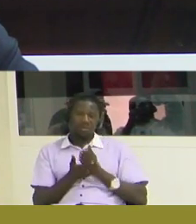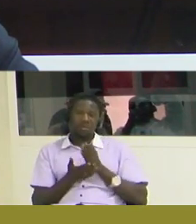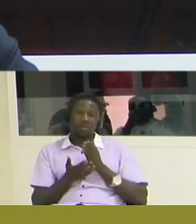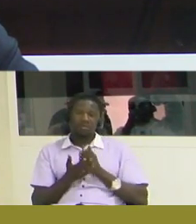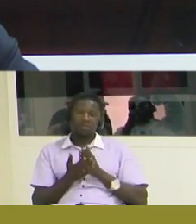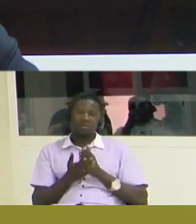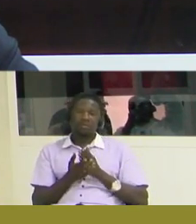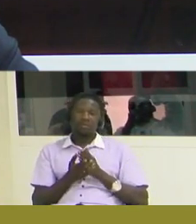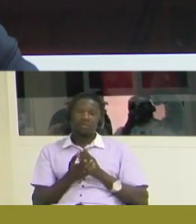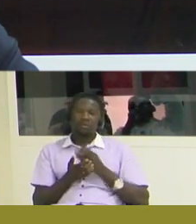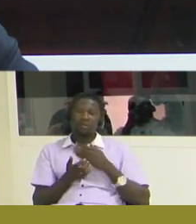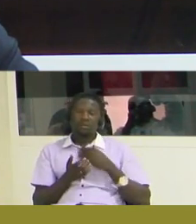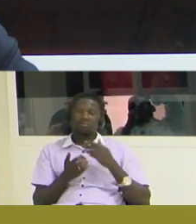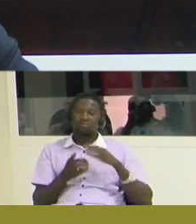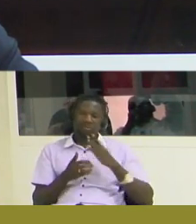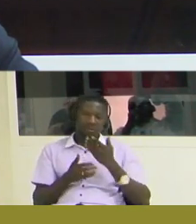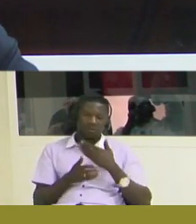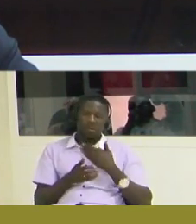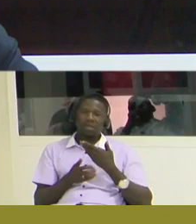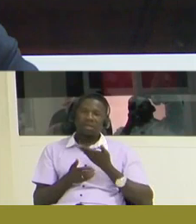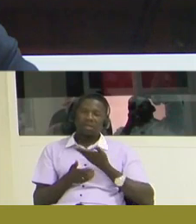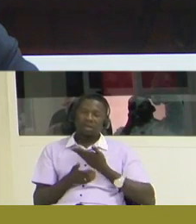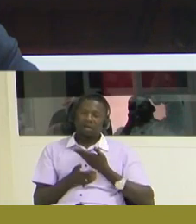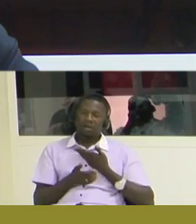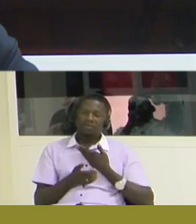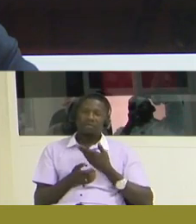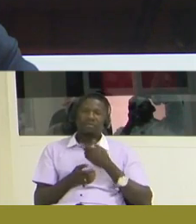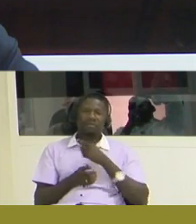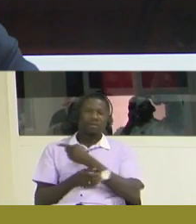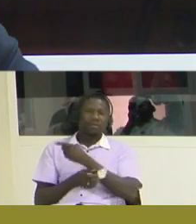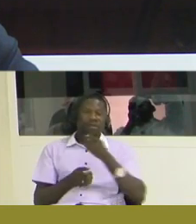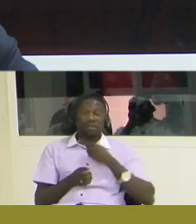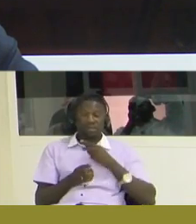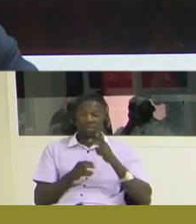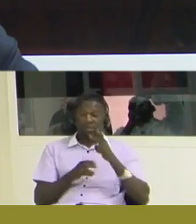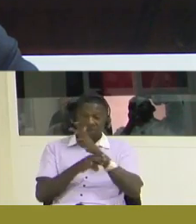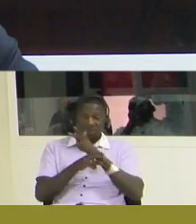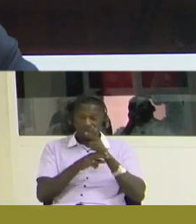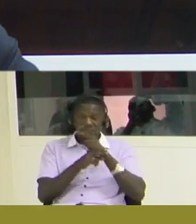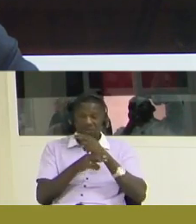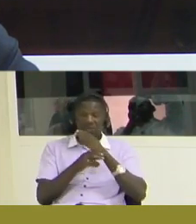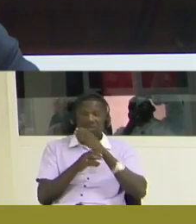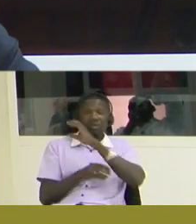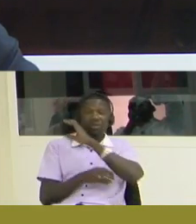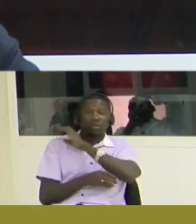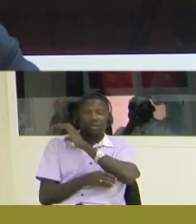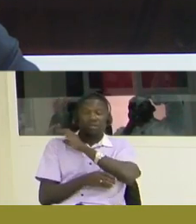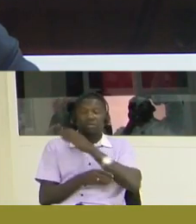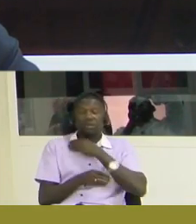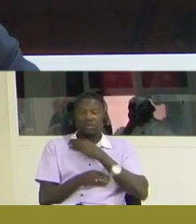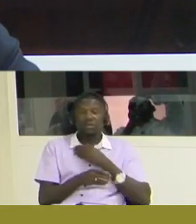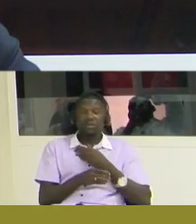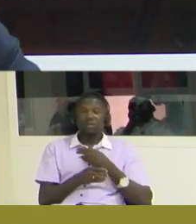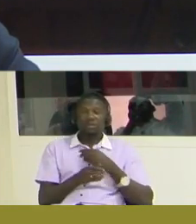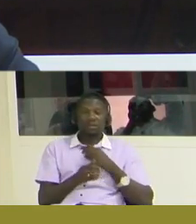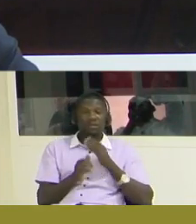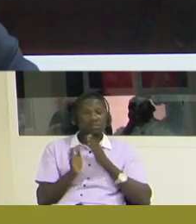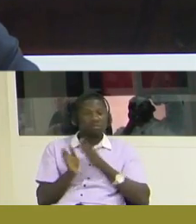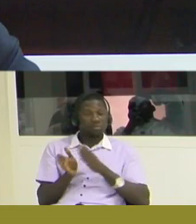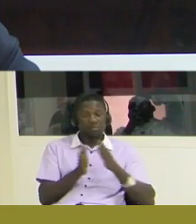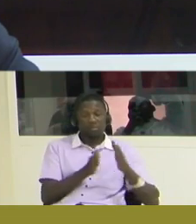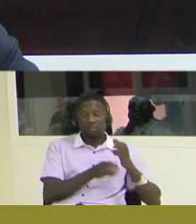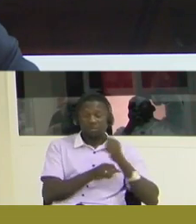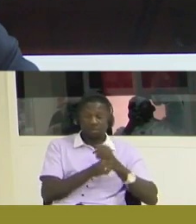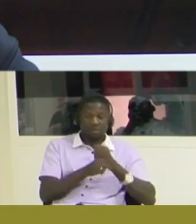it must have been the security chiefs that devised the plan on how to make